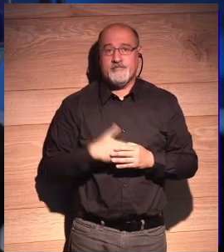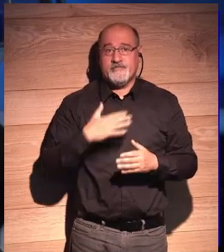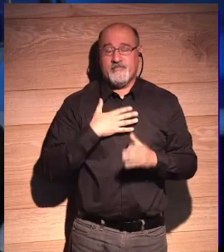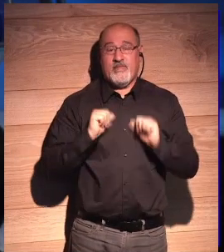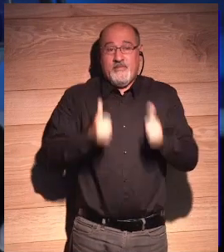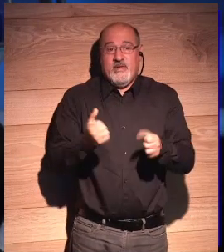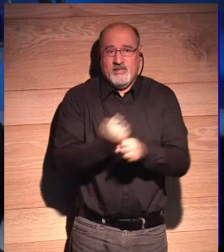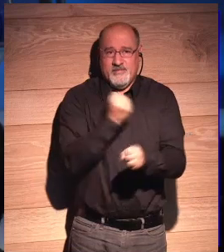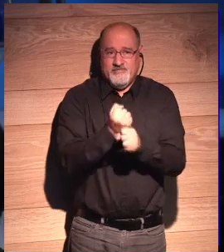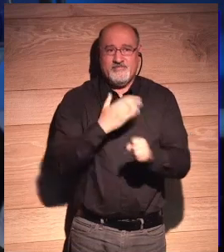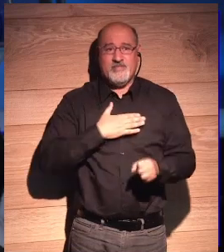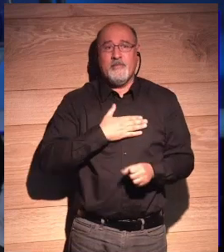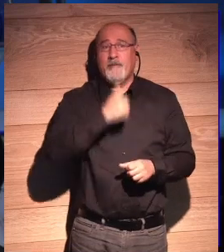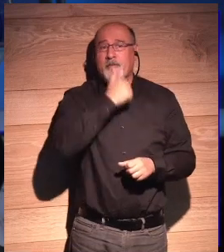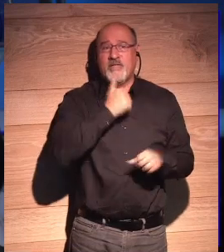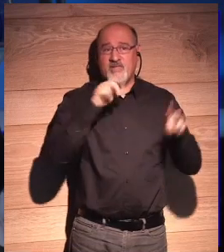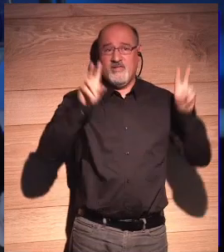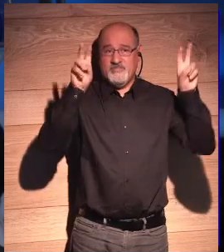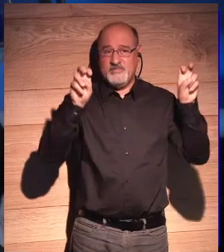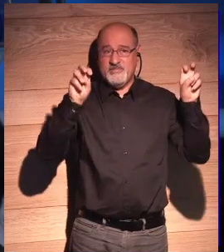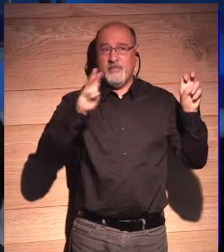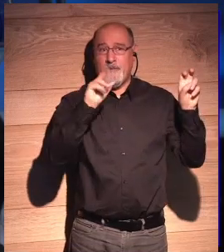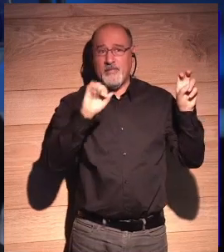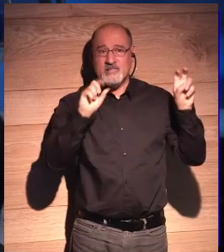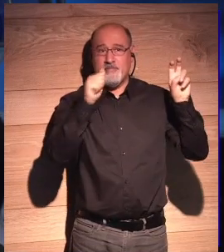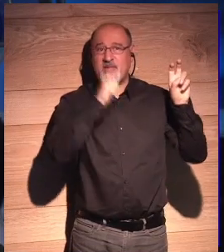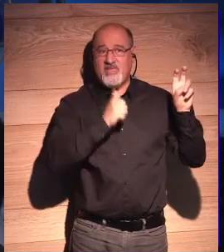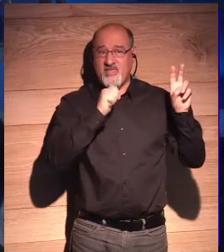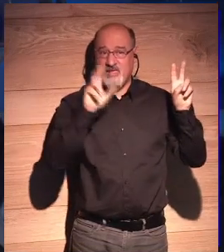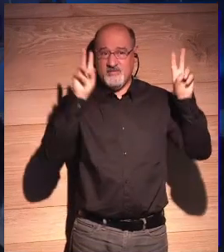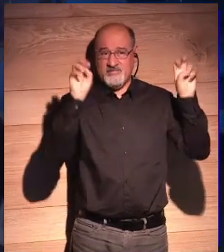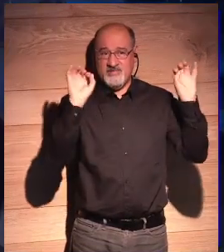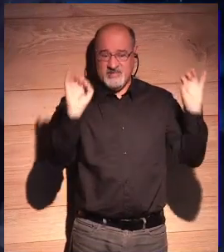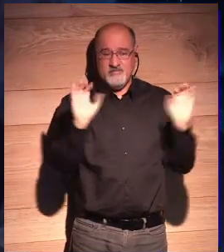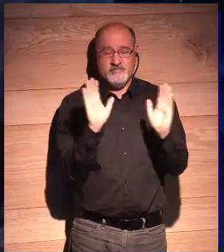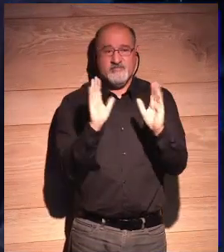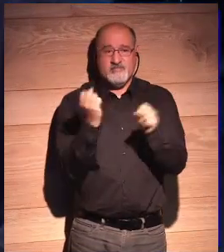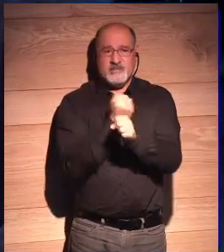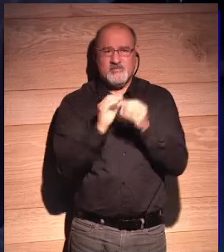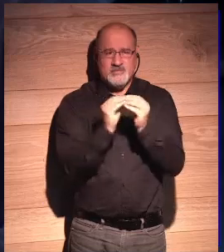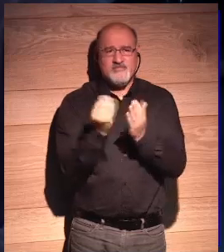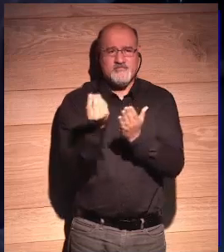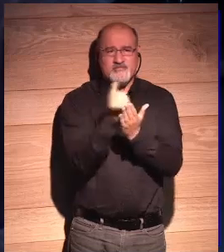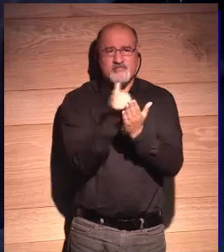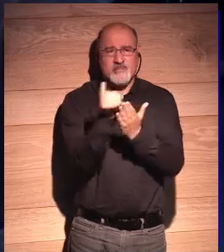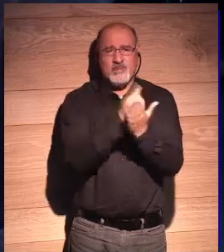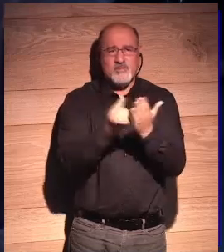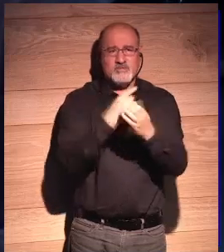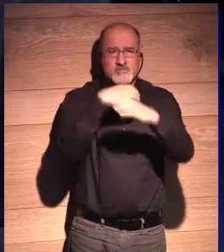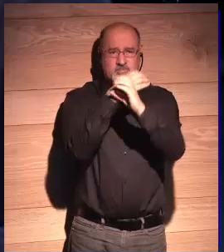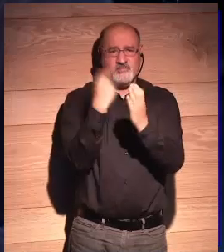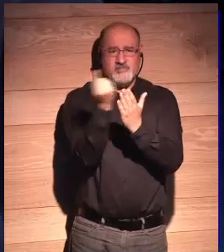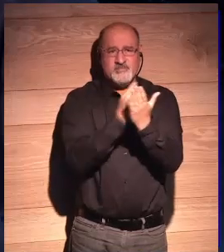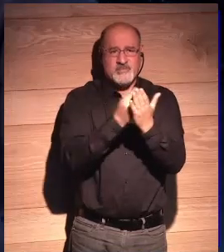had just gotten through putting together a big exhibition of my work and doing like a monograph of my old work. And so I was looking